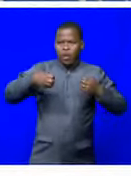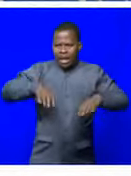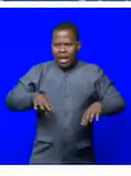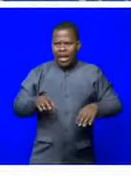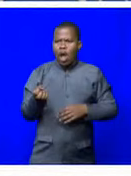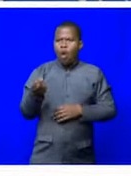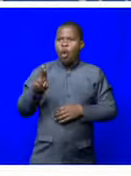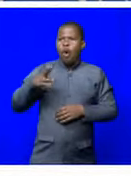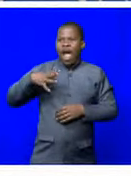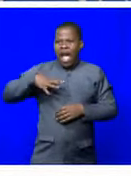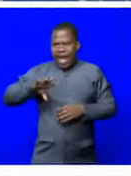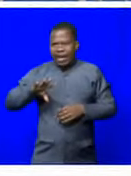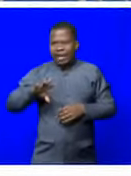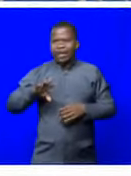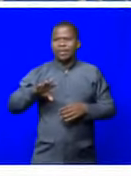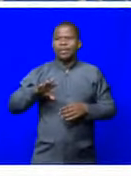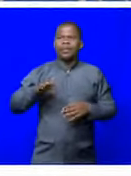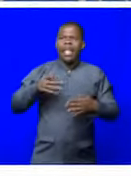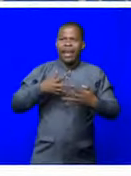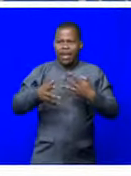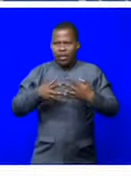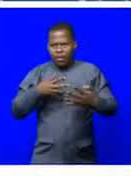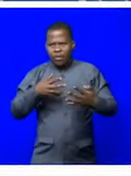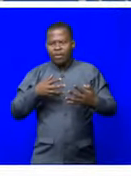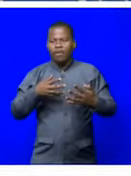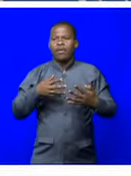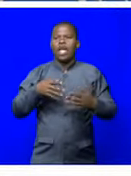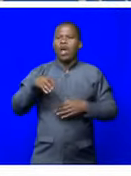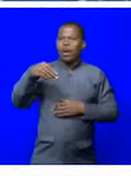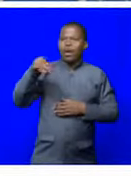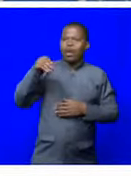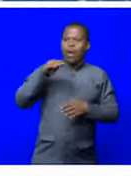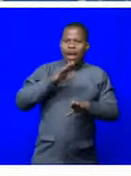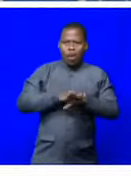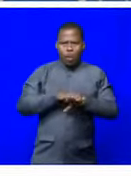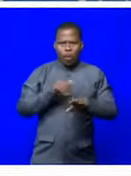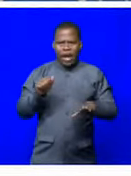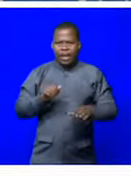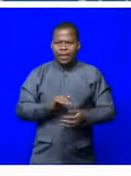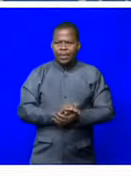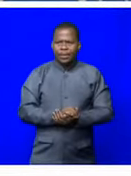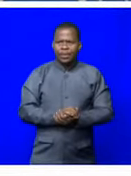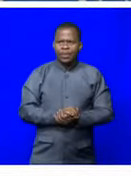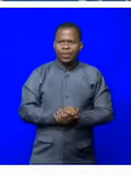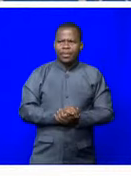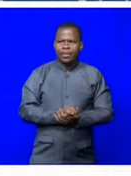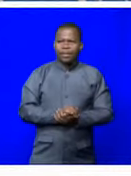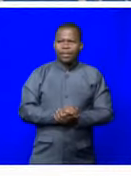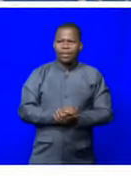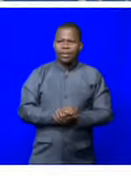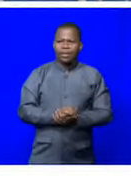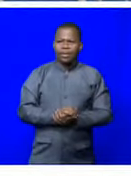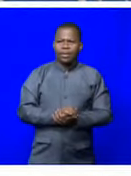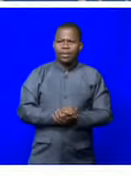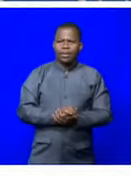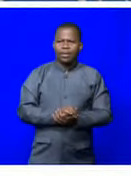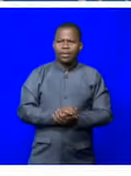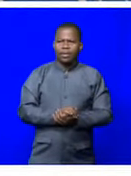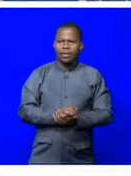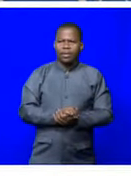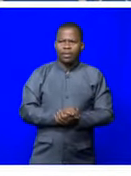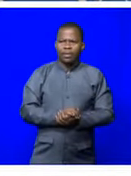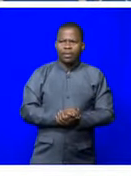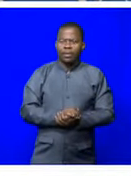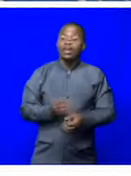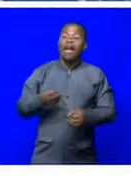or some of the necessary accompanying documentation, whilst others submitted the wrong documentation. And we take this opportunity to